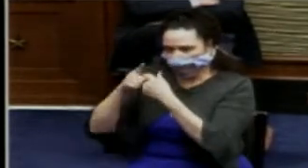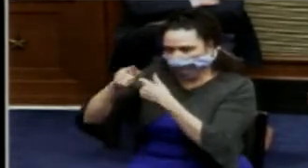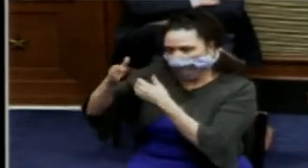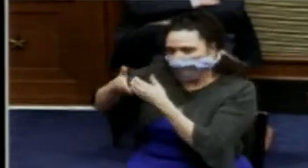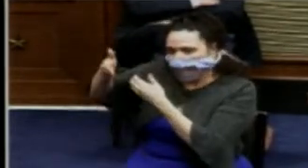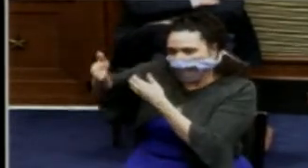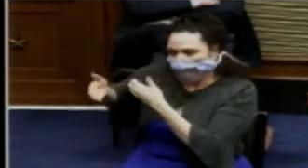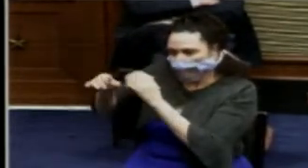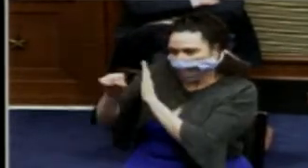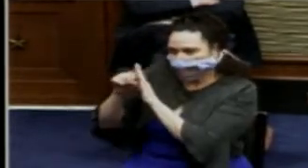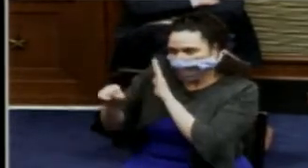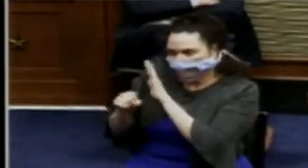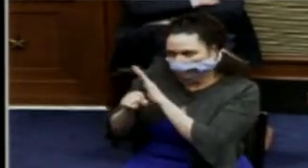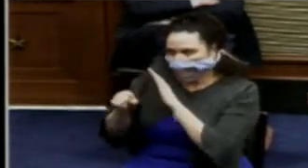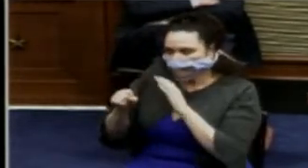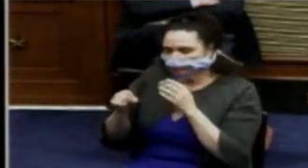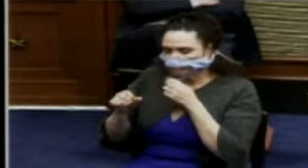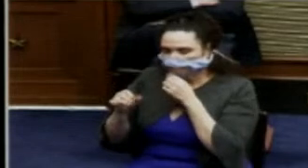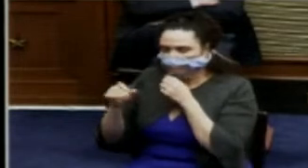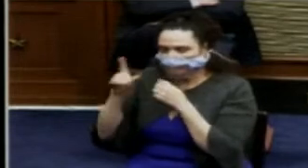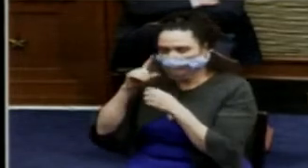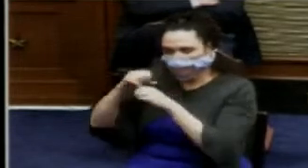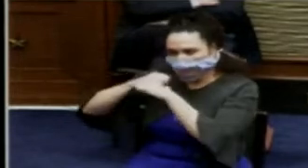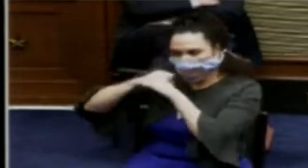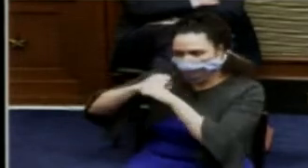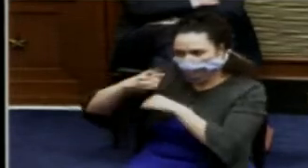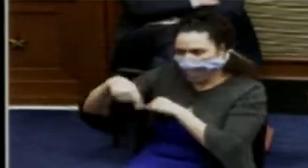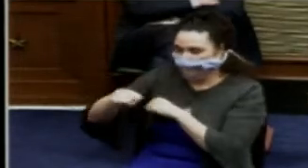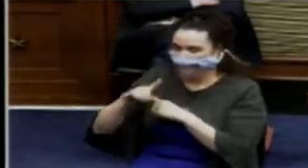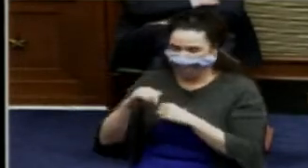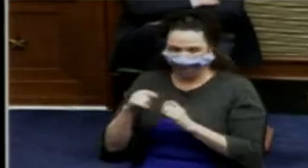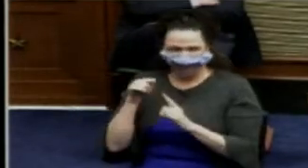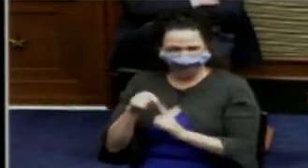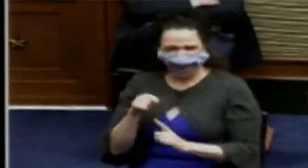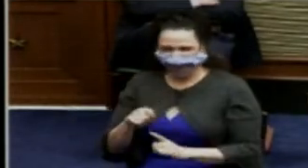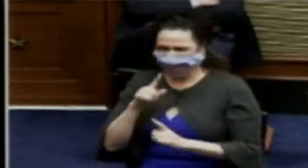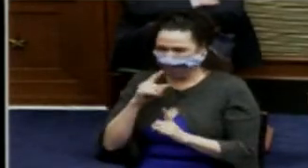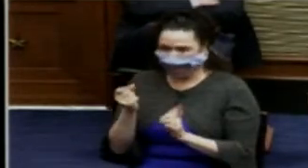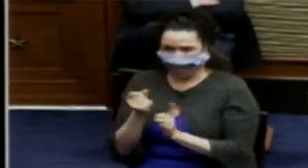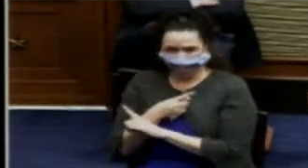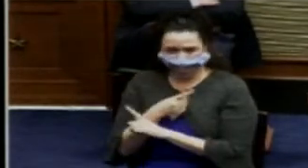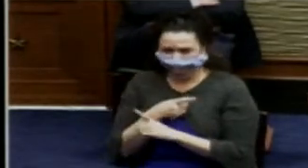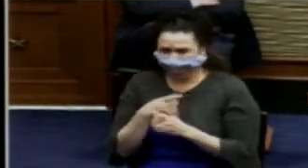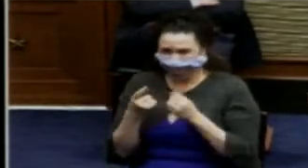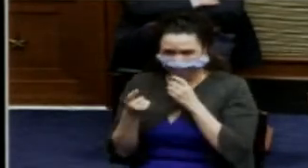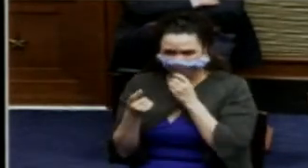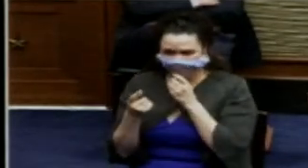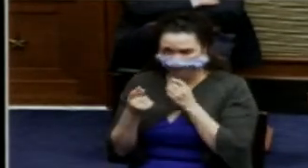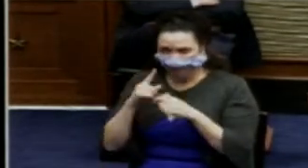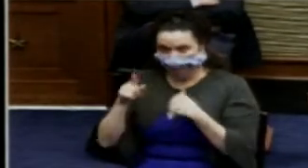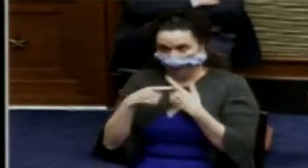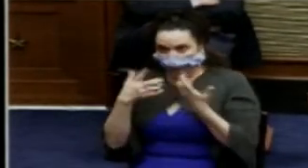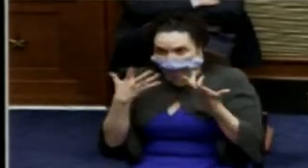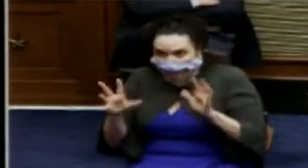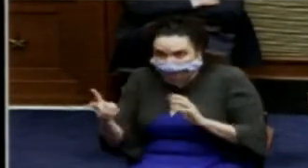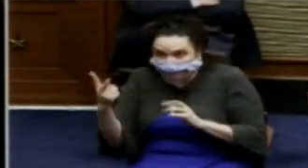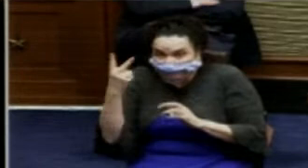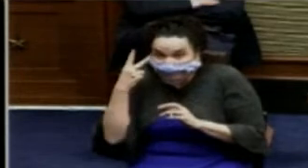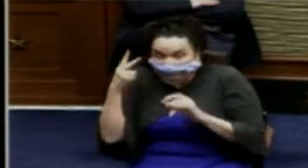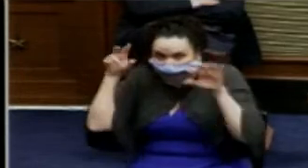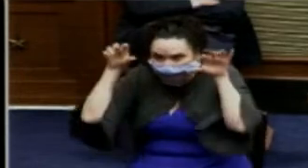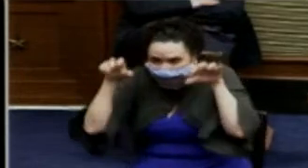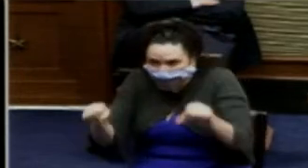to protect its interest. That argument is absolutely laughable, having seen the insurrection of